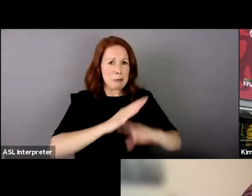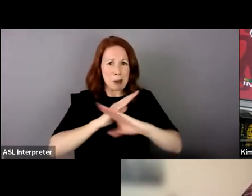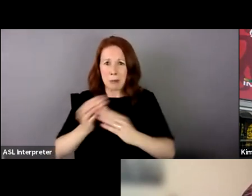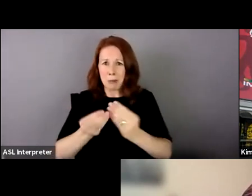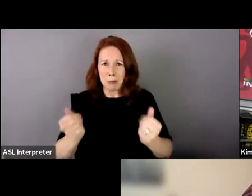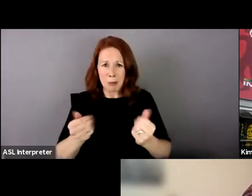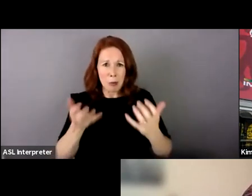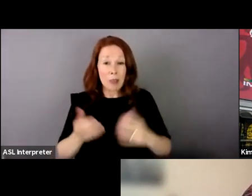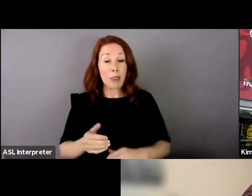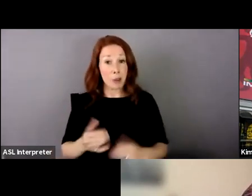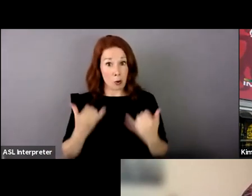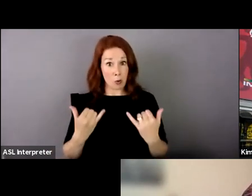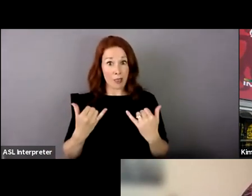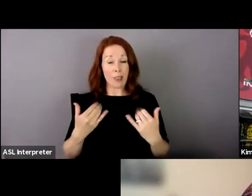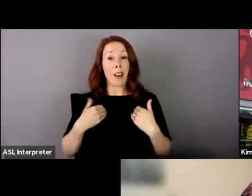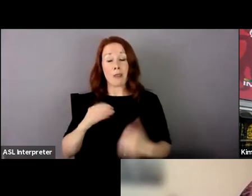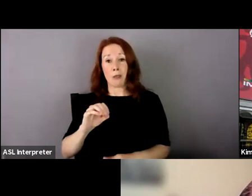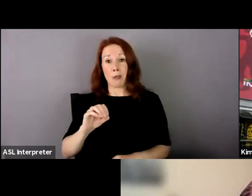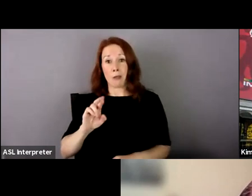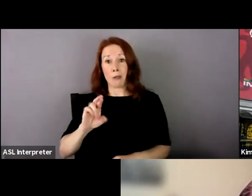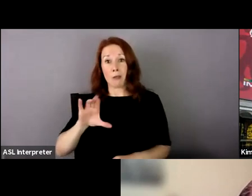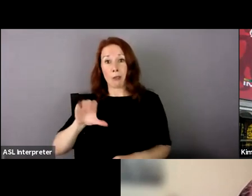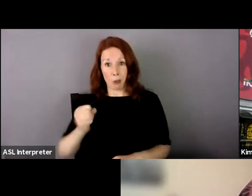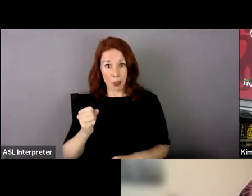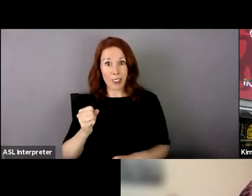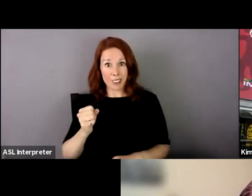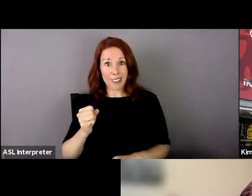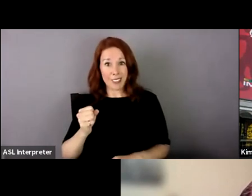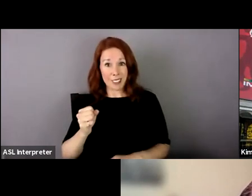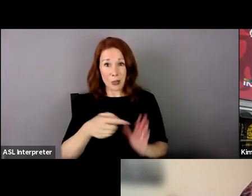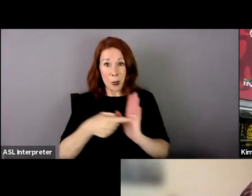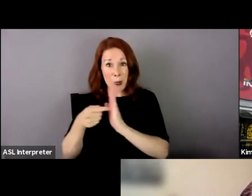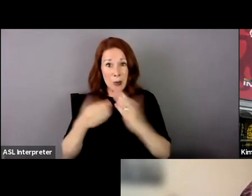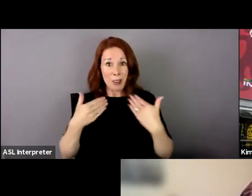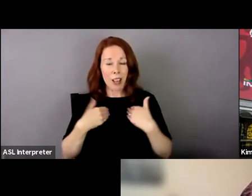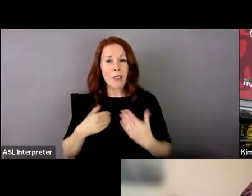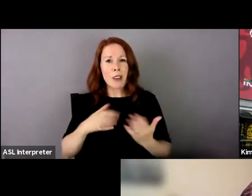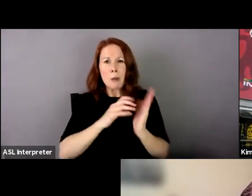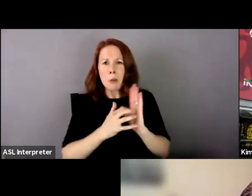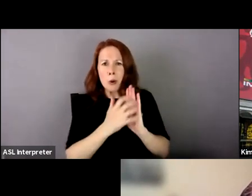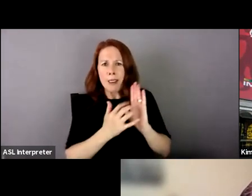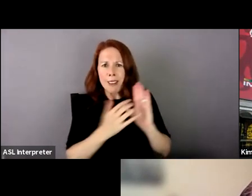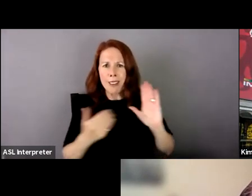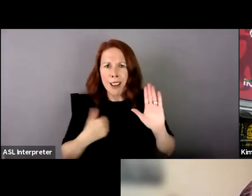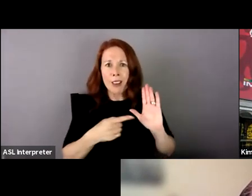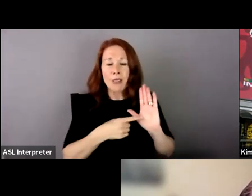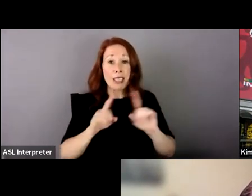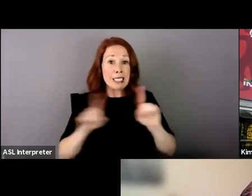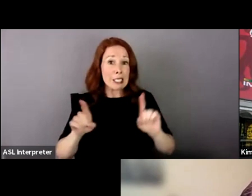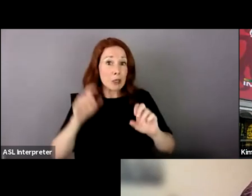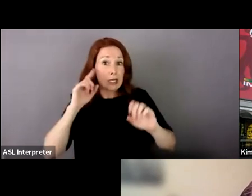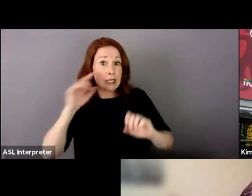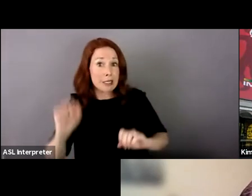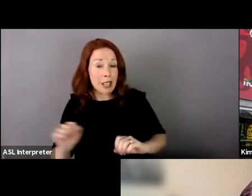orcas exhibition, for example, having Braille, having different sound and